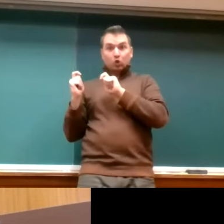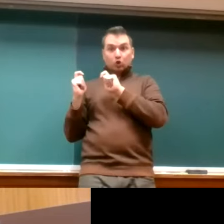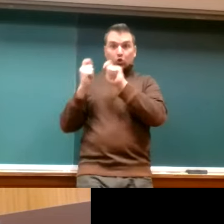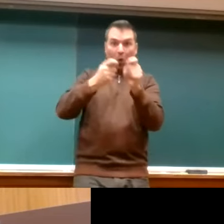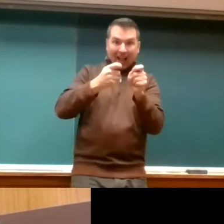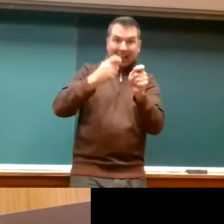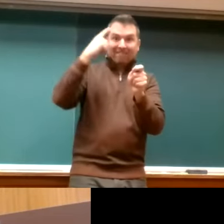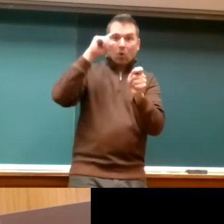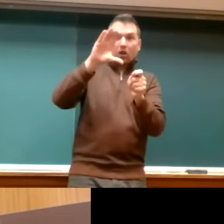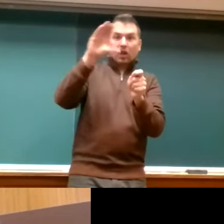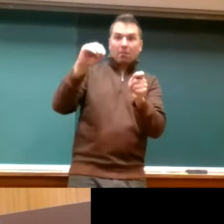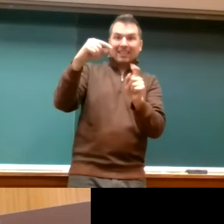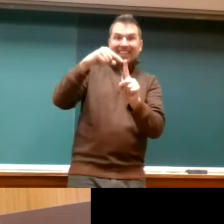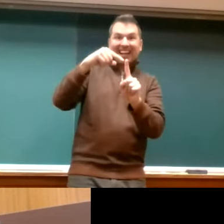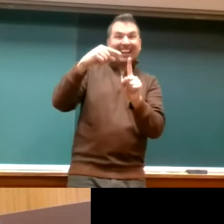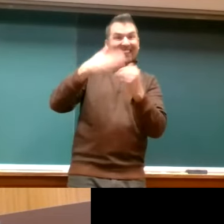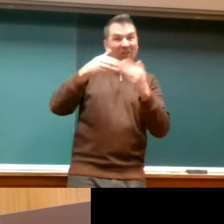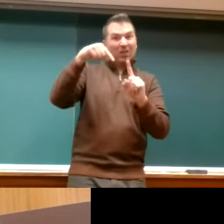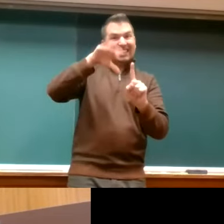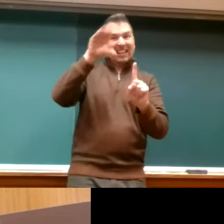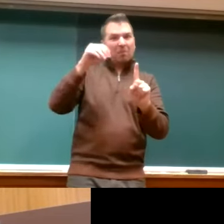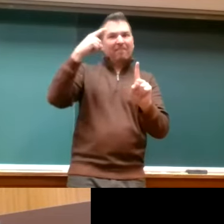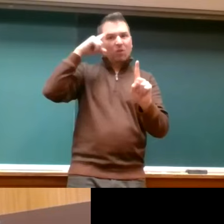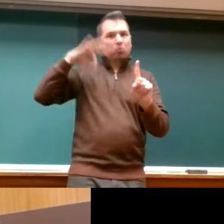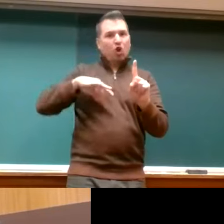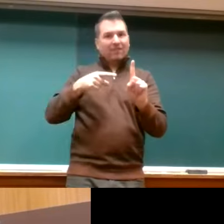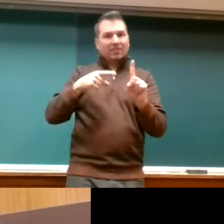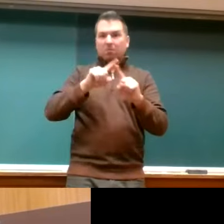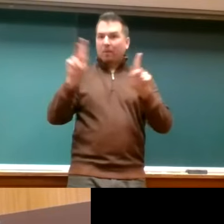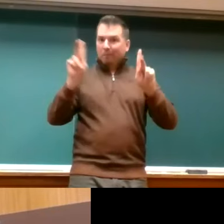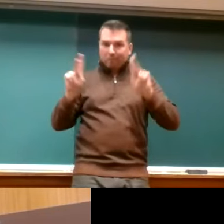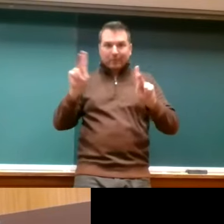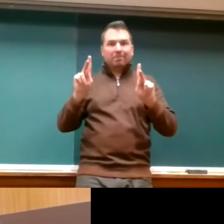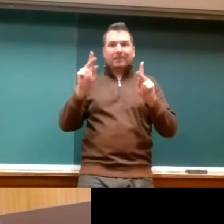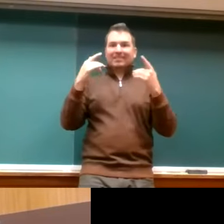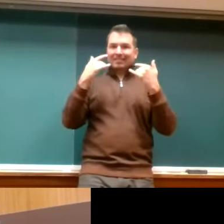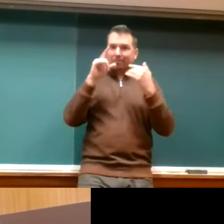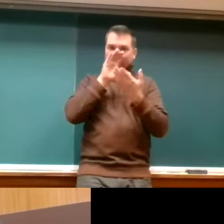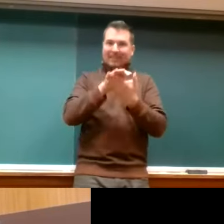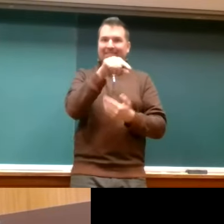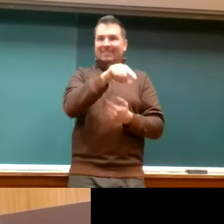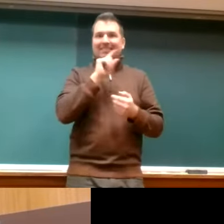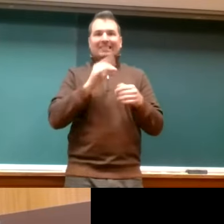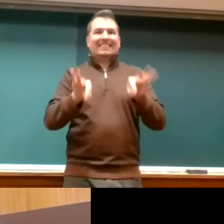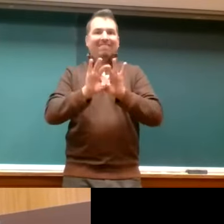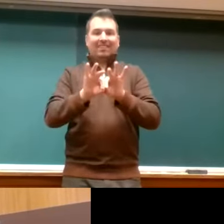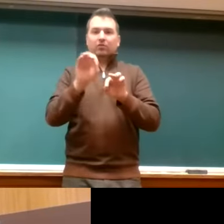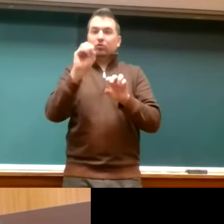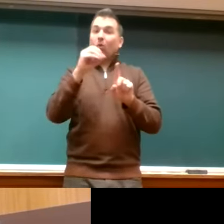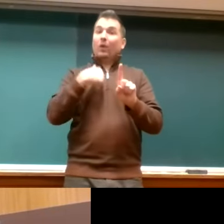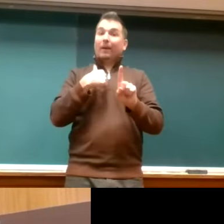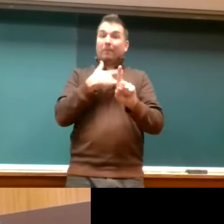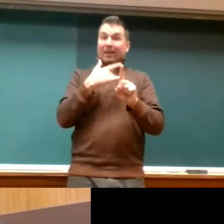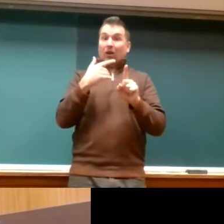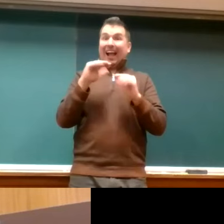to do is get this care out to people. So actually, up until this point, it's been word of mouth and regular research. People go in it and